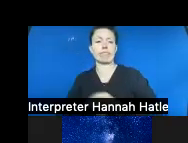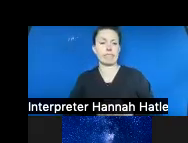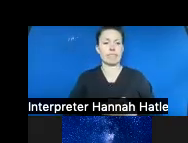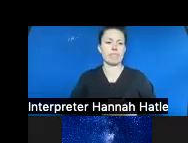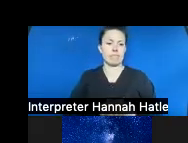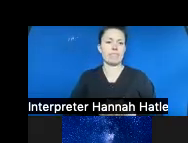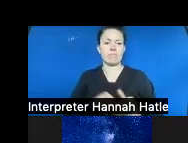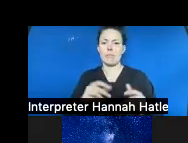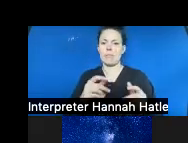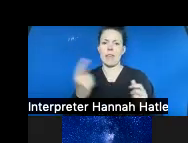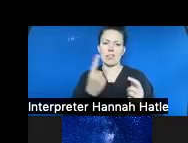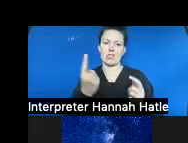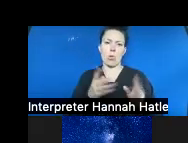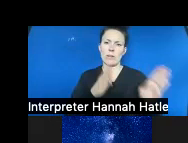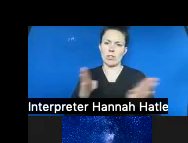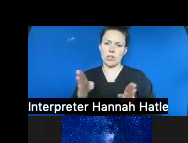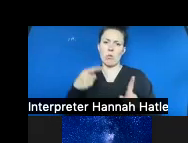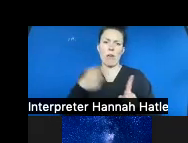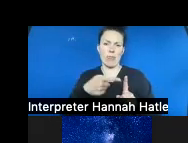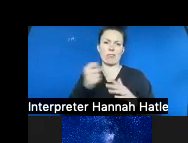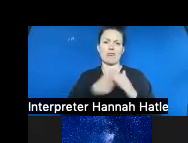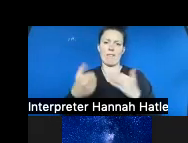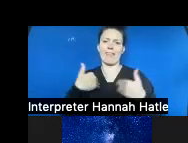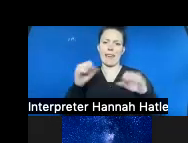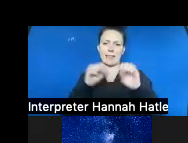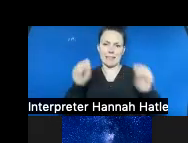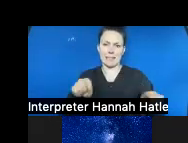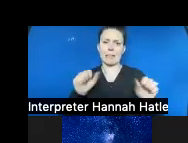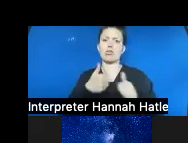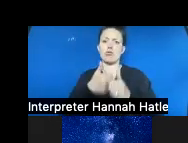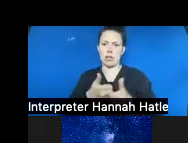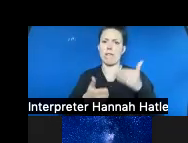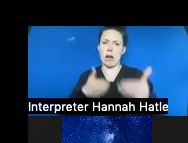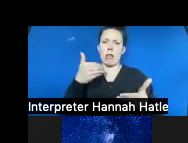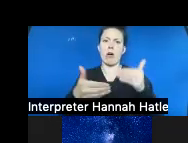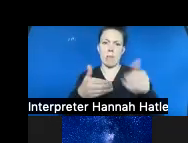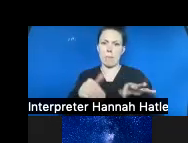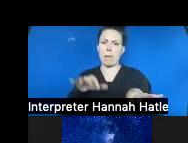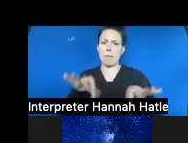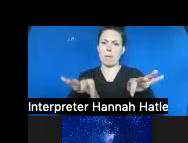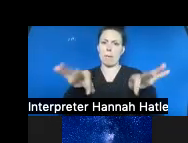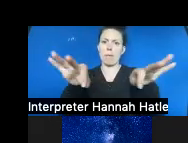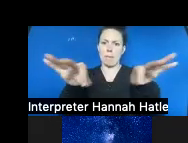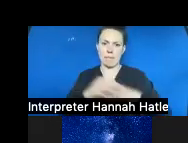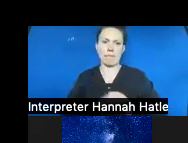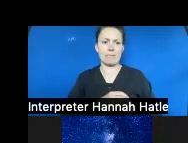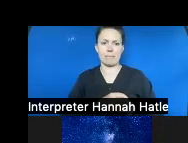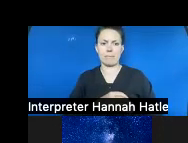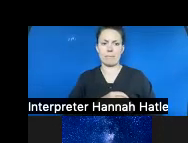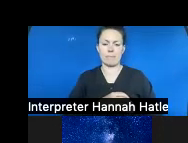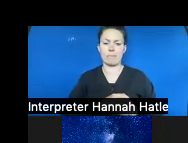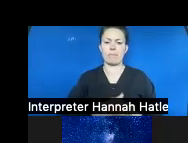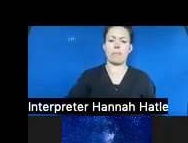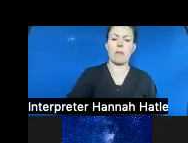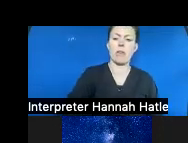breadcrumbs, because there's always a system in place to keep making that paper. Recruiting at school. So back in the day, it